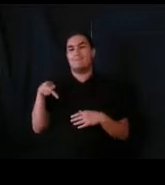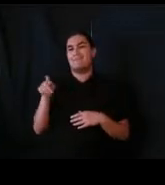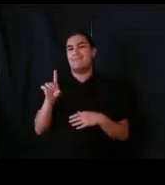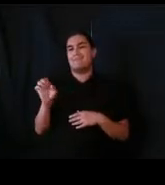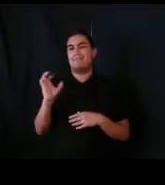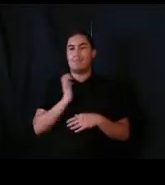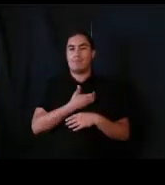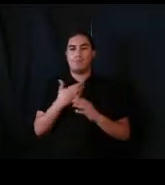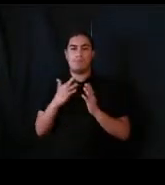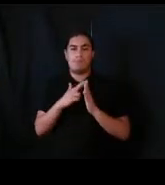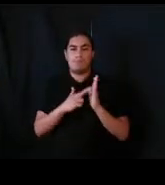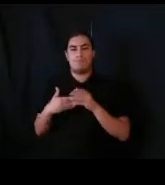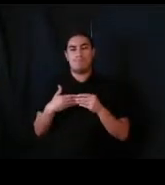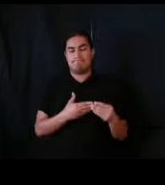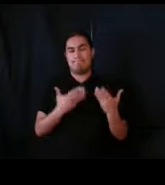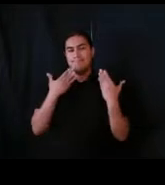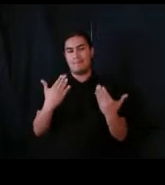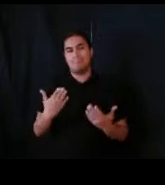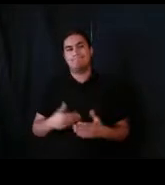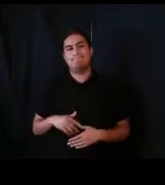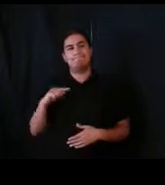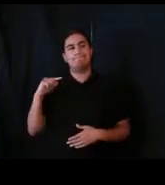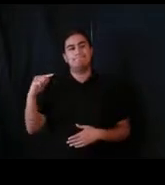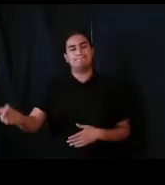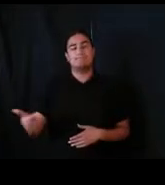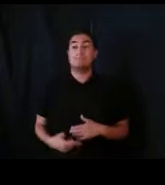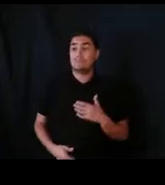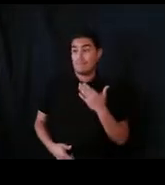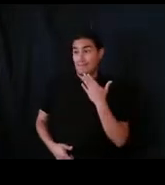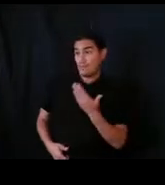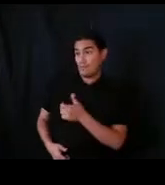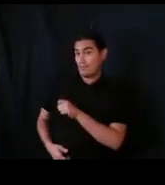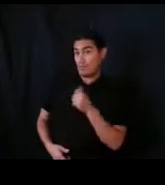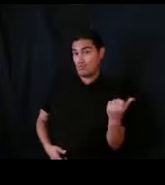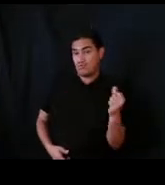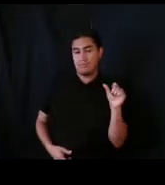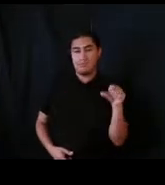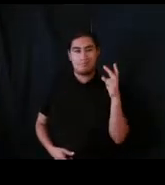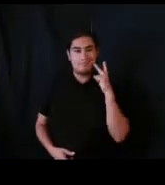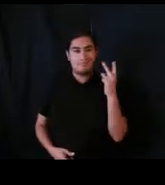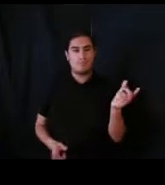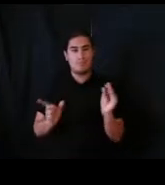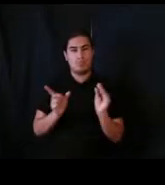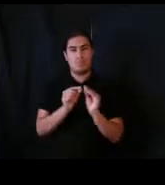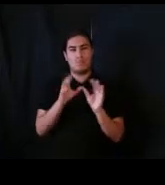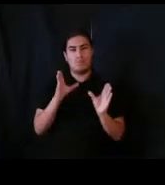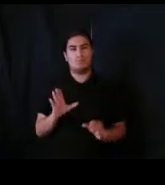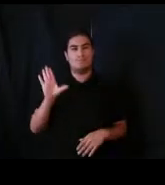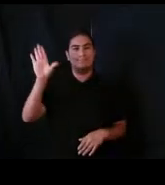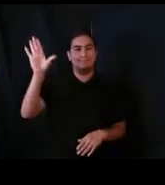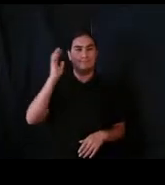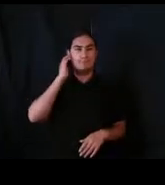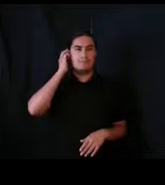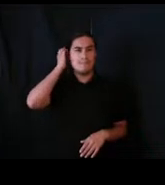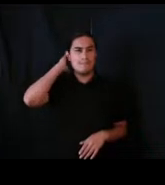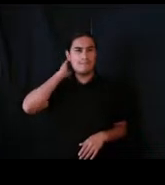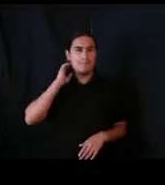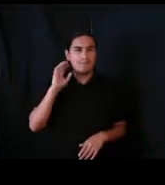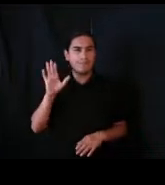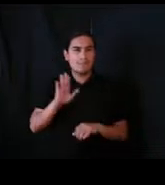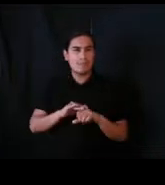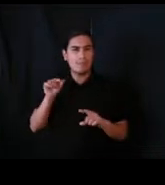thank you again thank you do we have others yes i see uh one other attendee with the henry's at this time uh i'd like to call